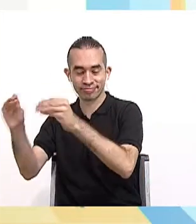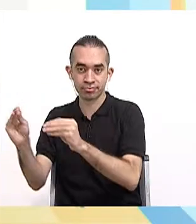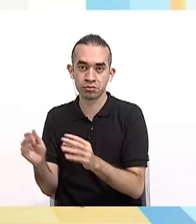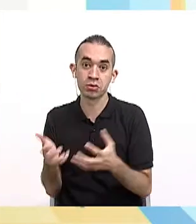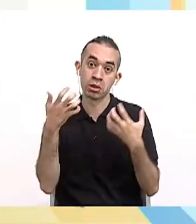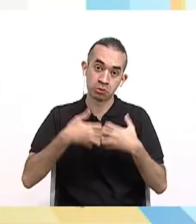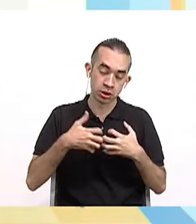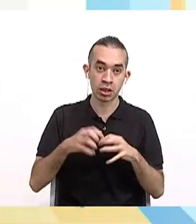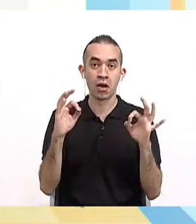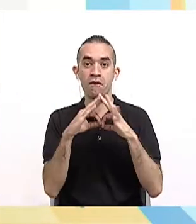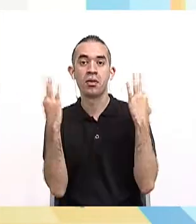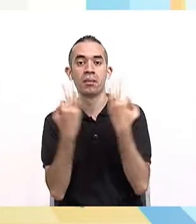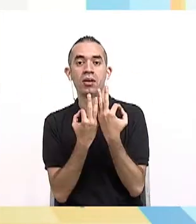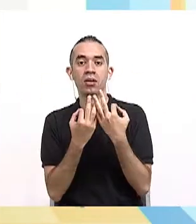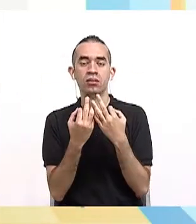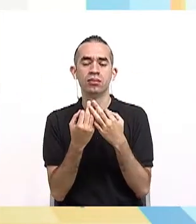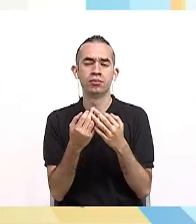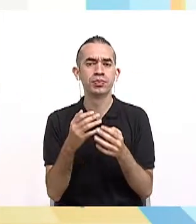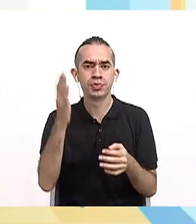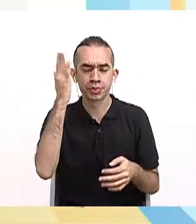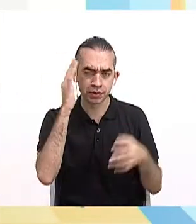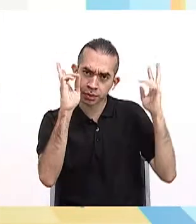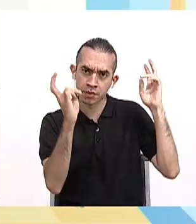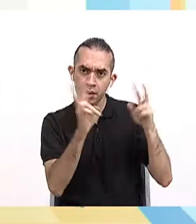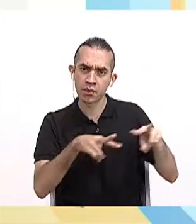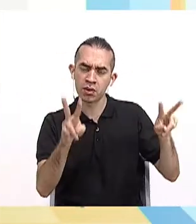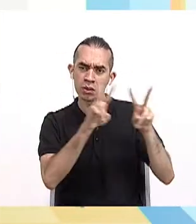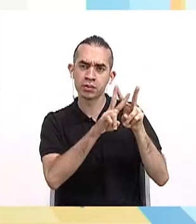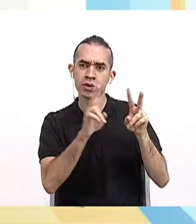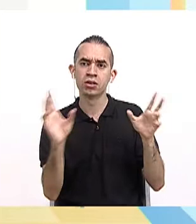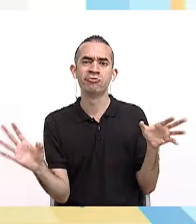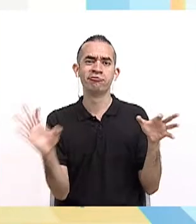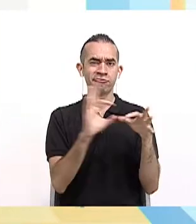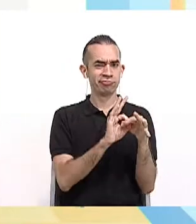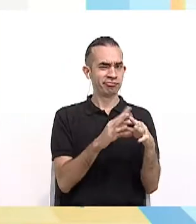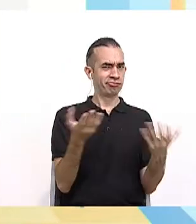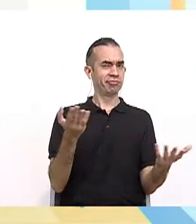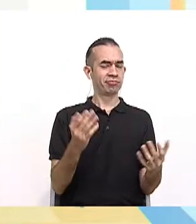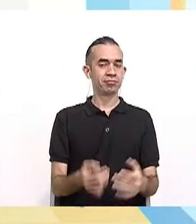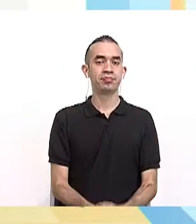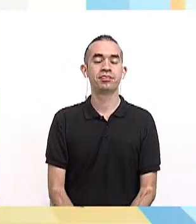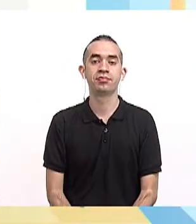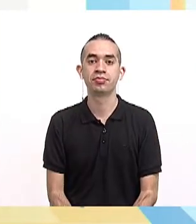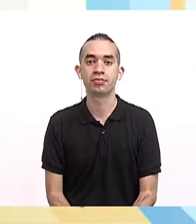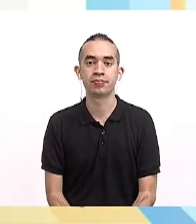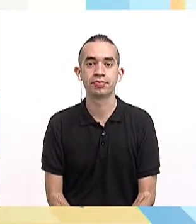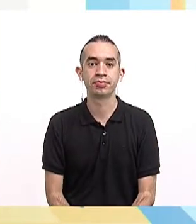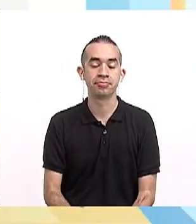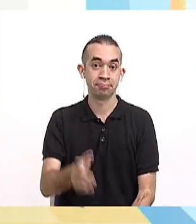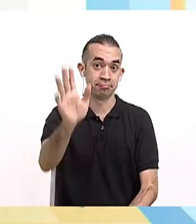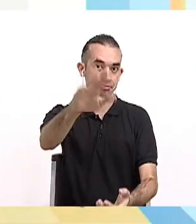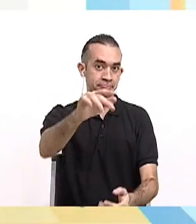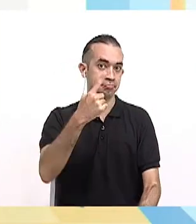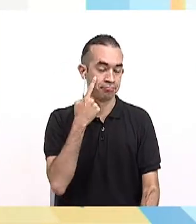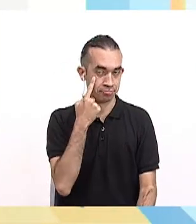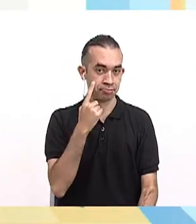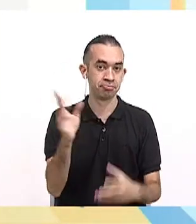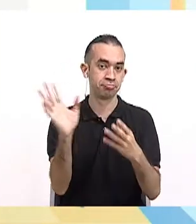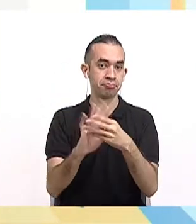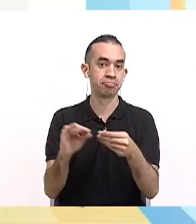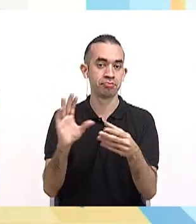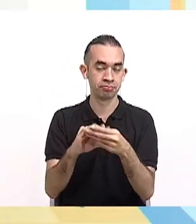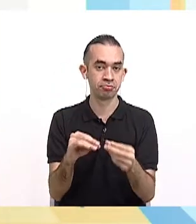with values? Because we're going to be talking about values. So let me tell you that I want you